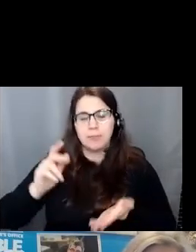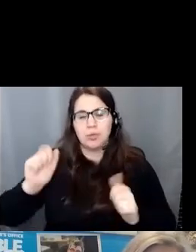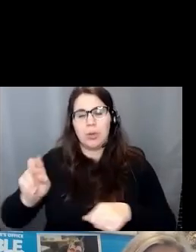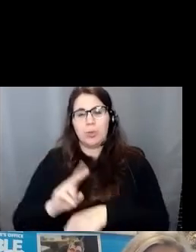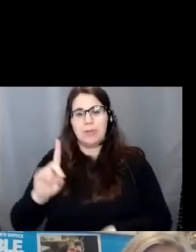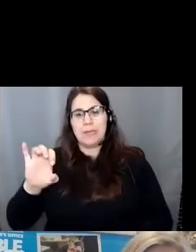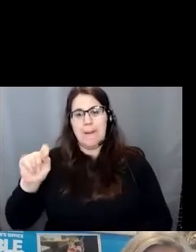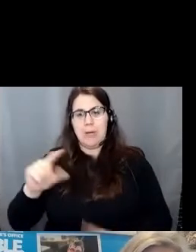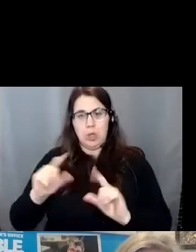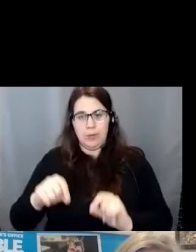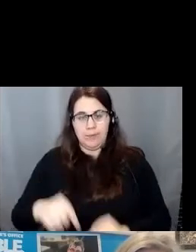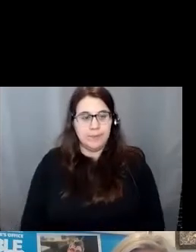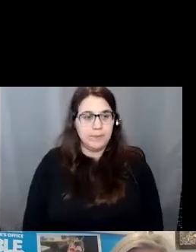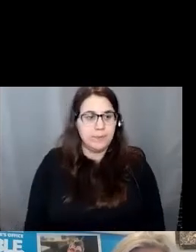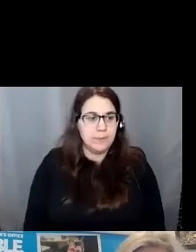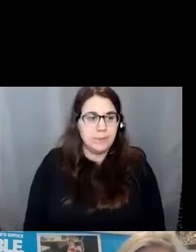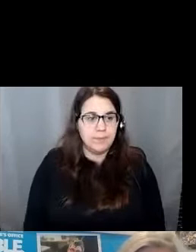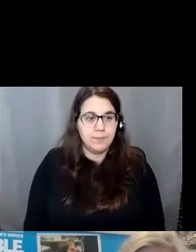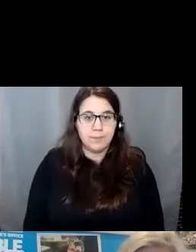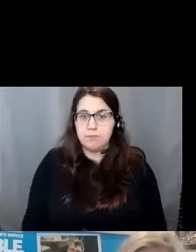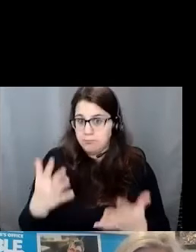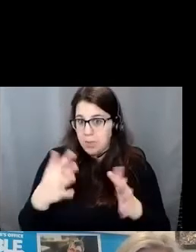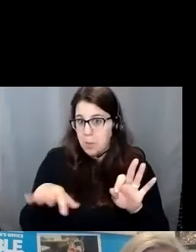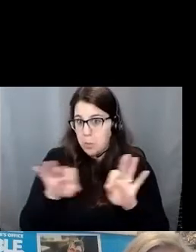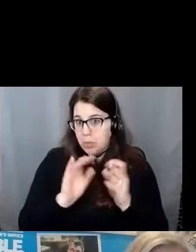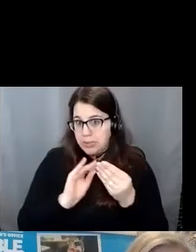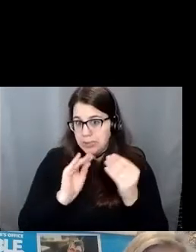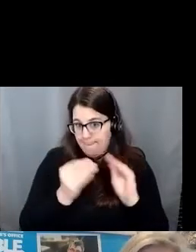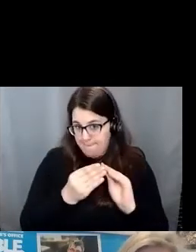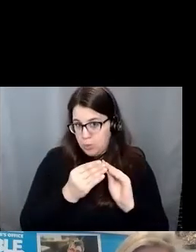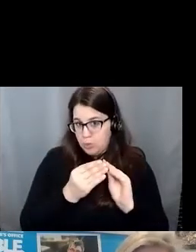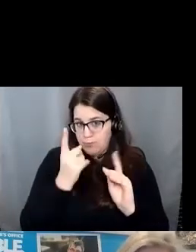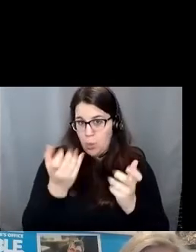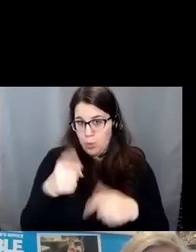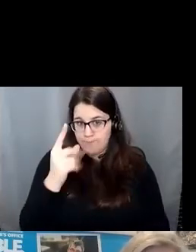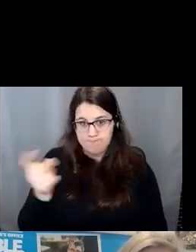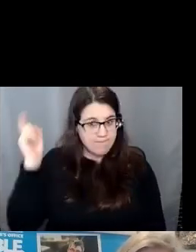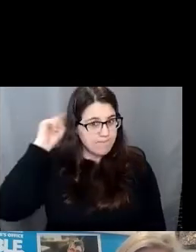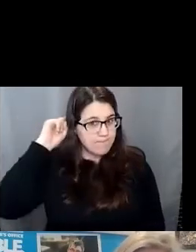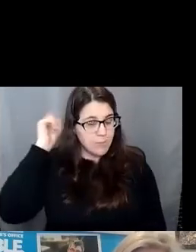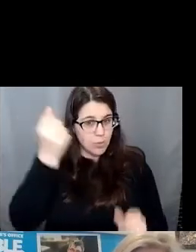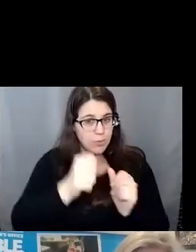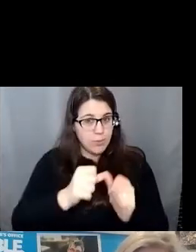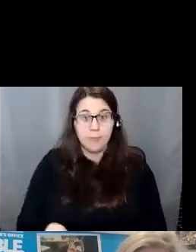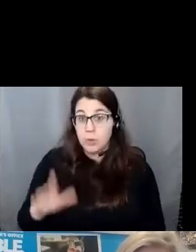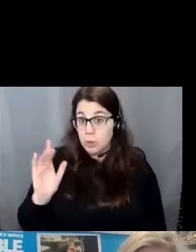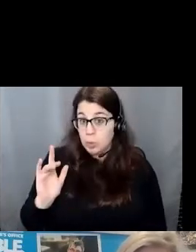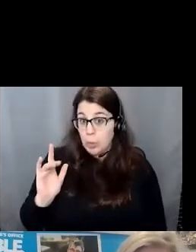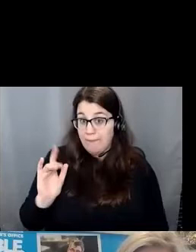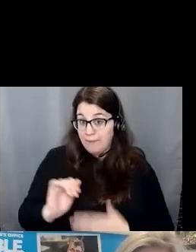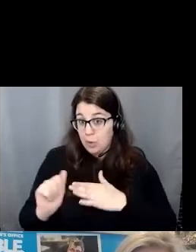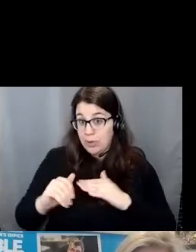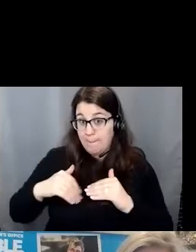And then I want to review some important numbers and special considerations to keep in mind. So $25 is